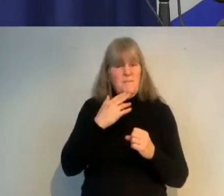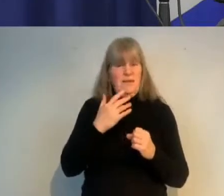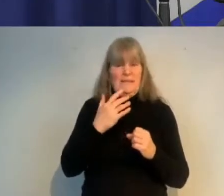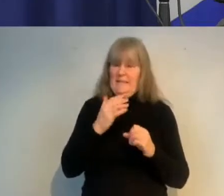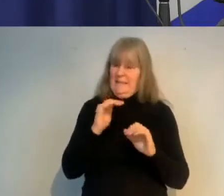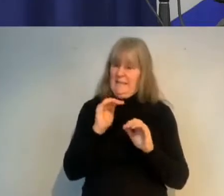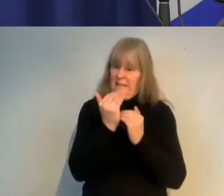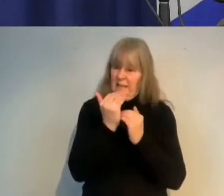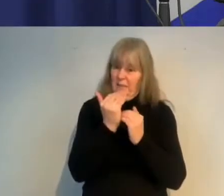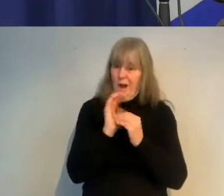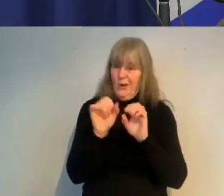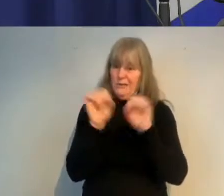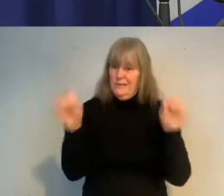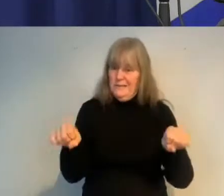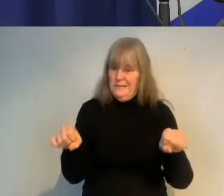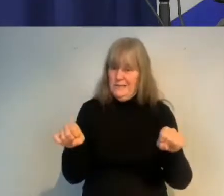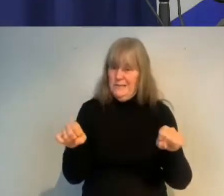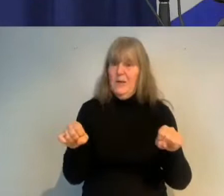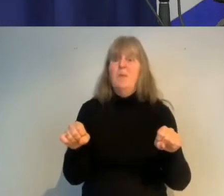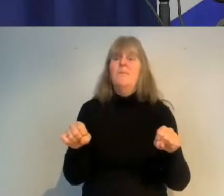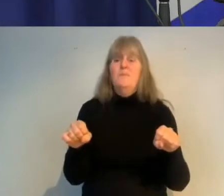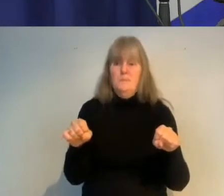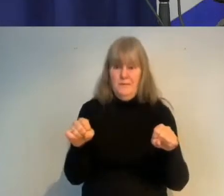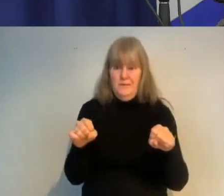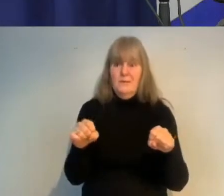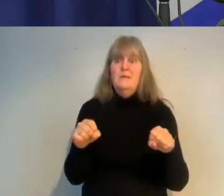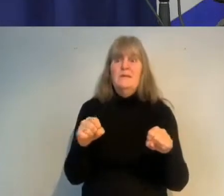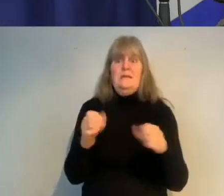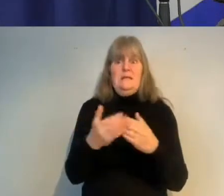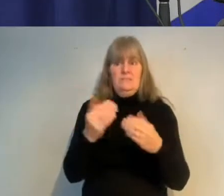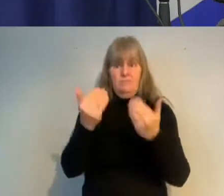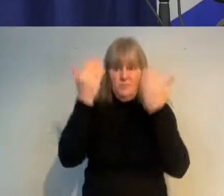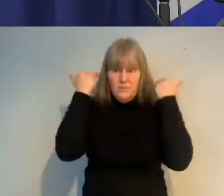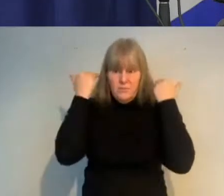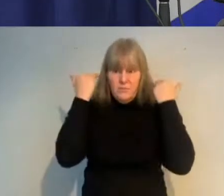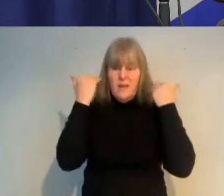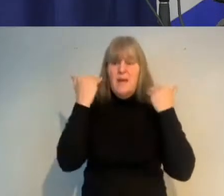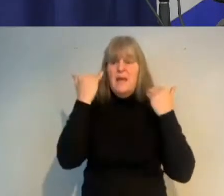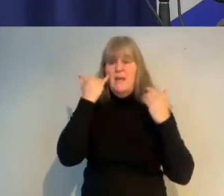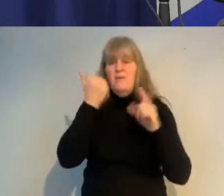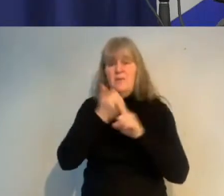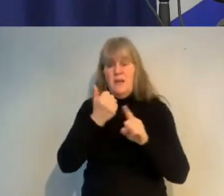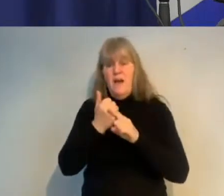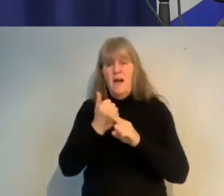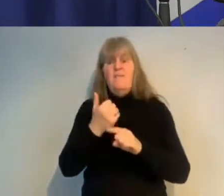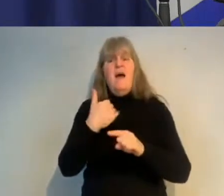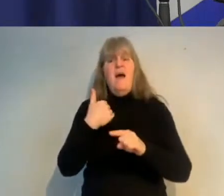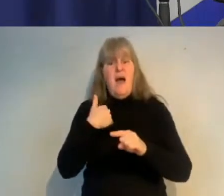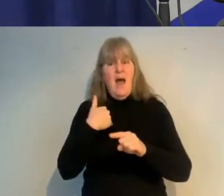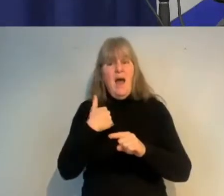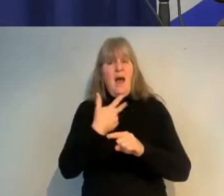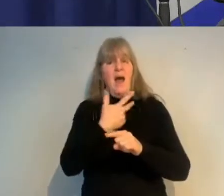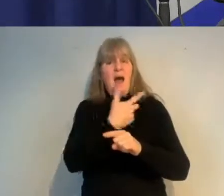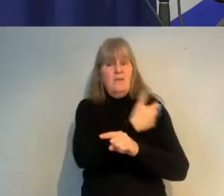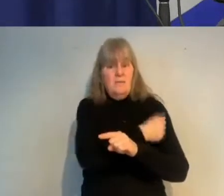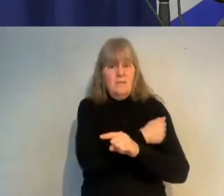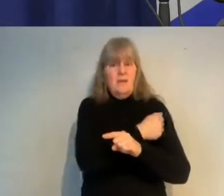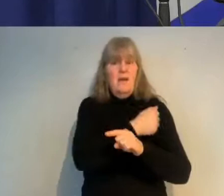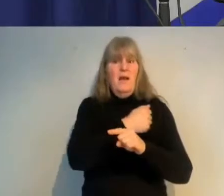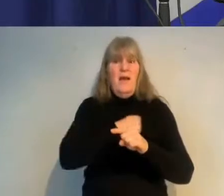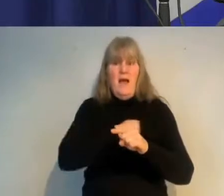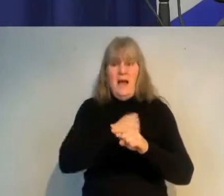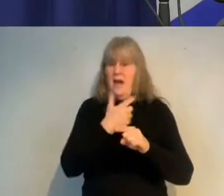essential, therefore, even if you're vaccinated, even if you have your booster, that you continue to layer on the other